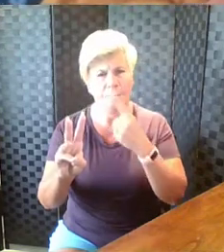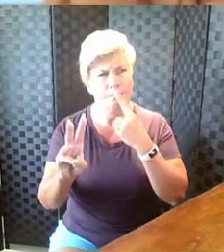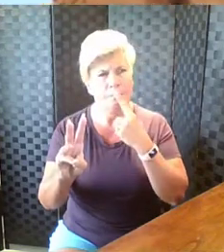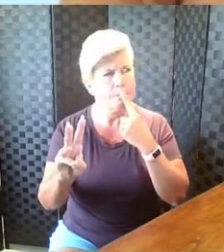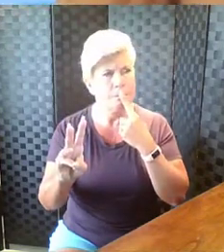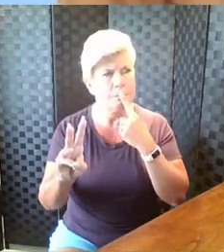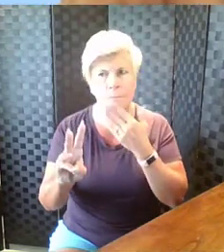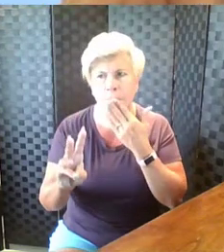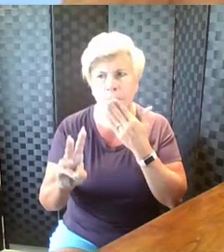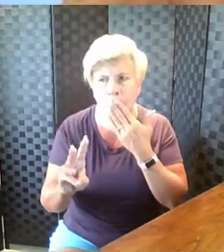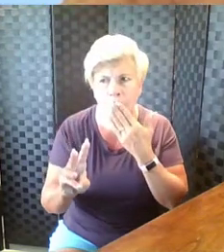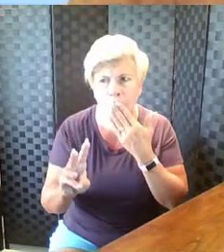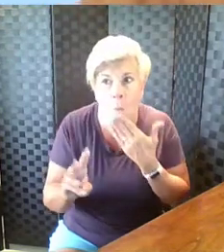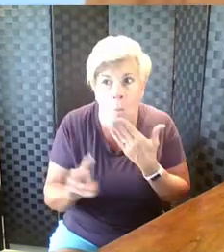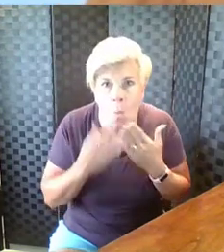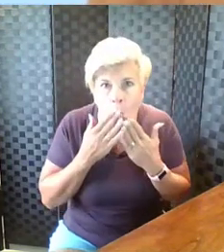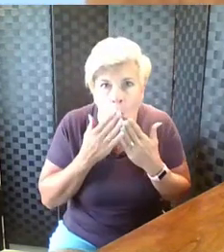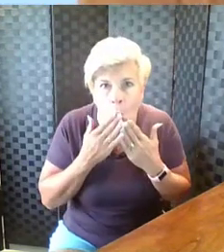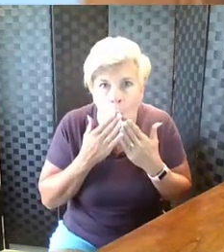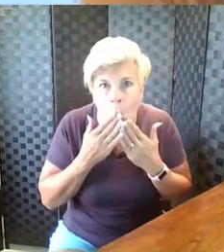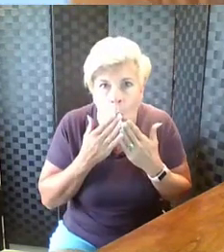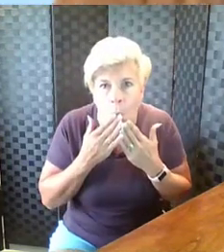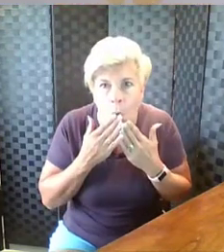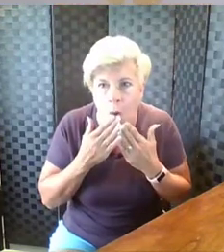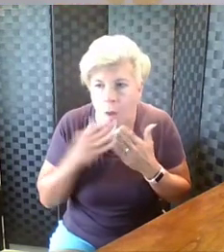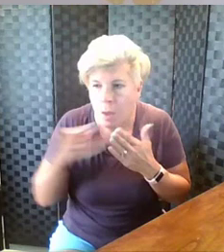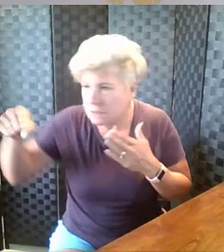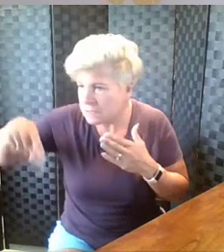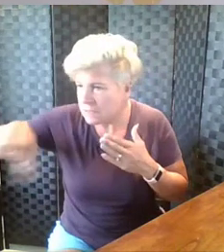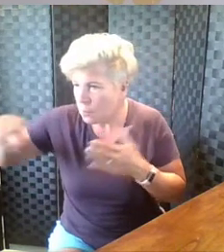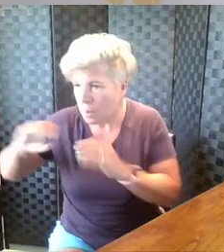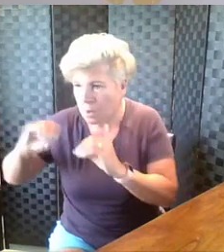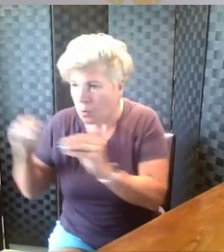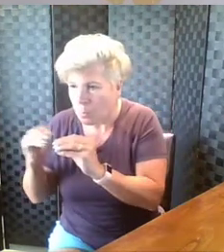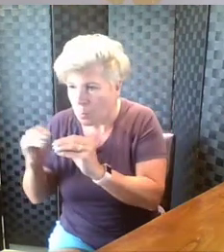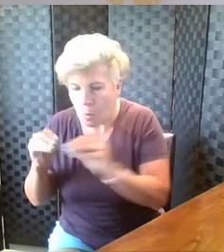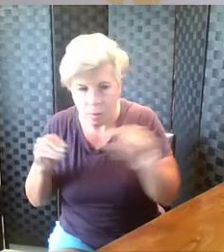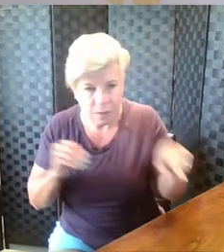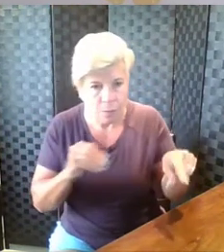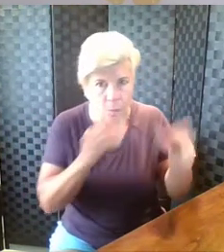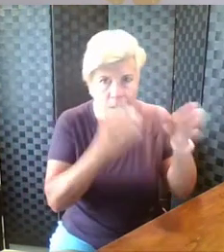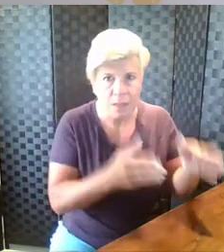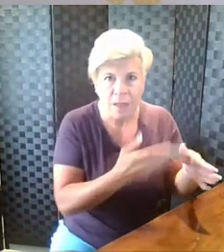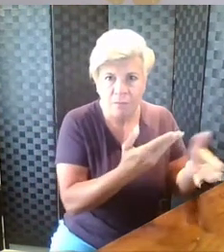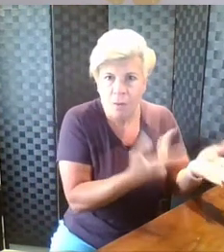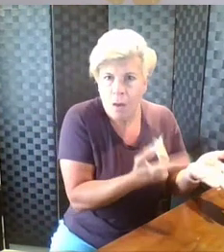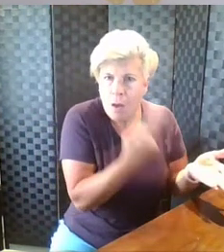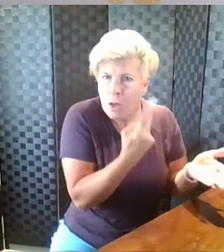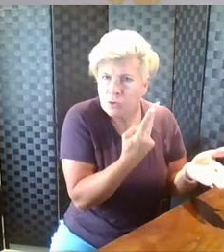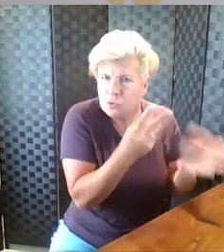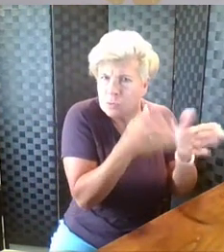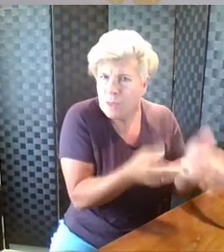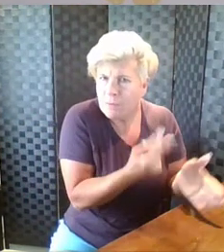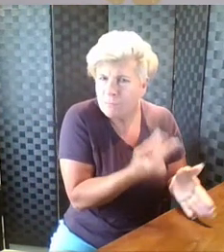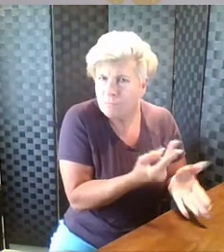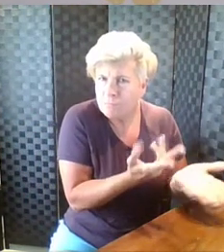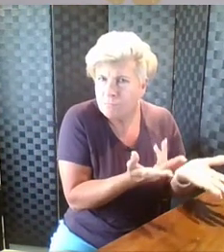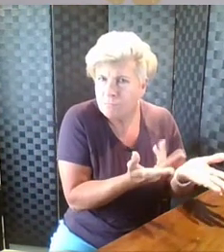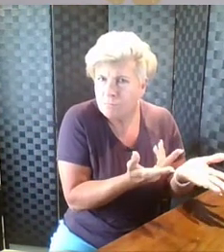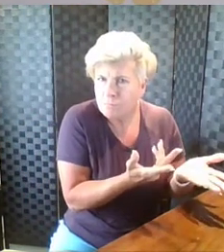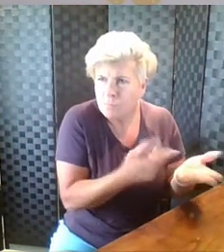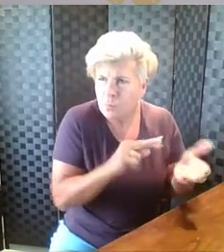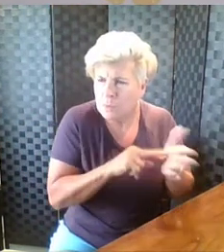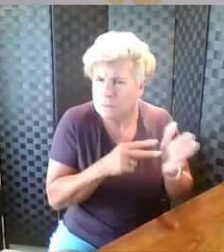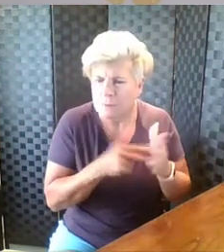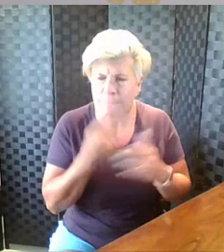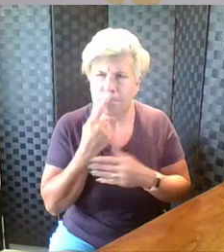Uh-oh. I ran out of birthday bears, but I still have some bears left for my first group. So what could that mean? Take a